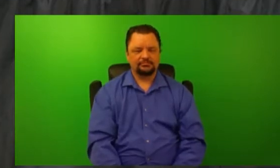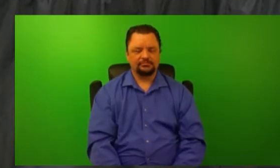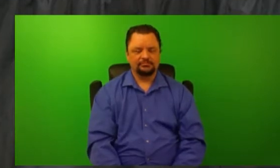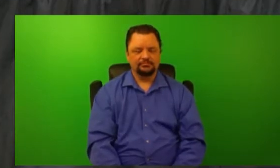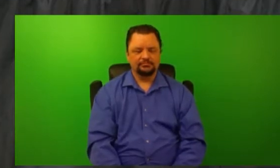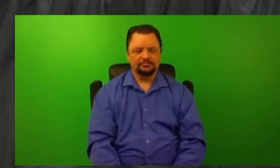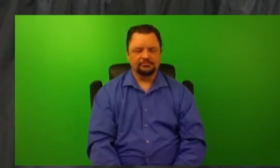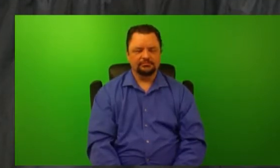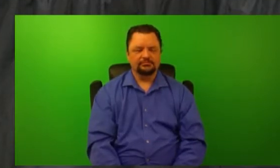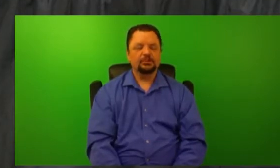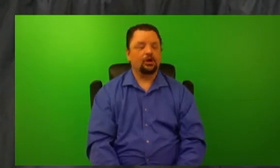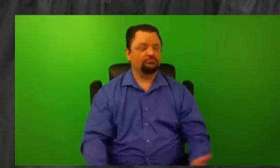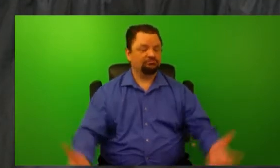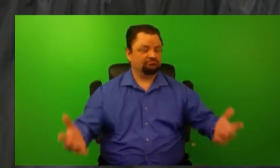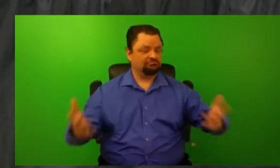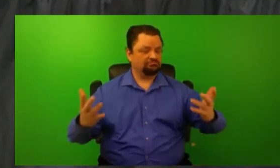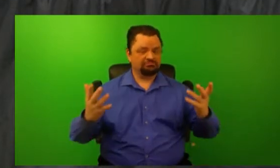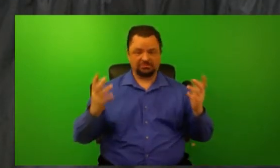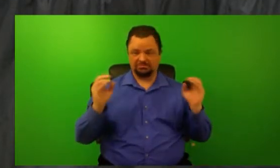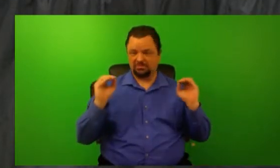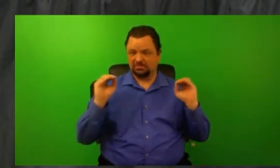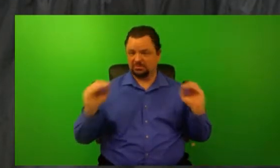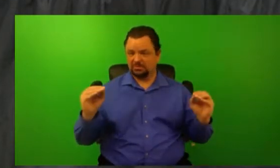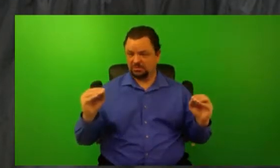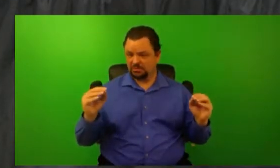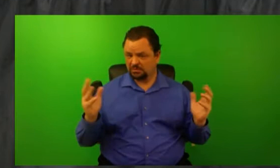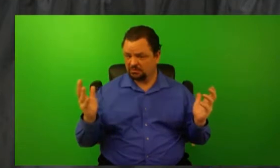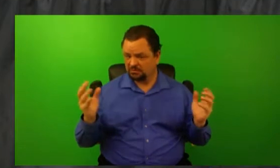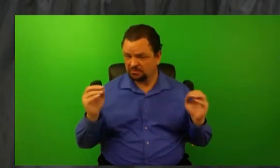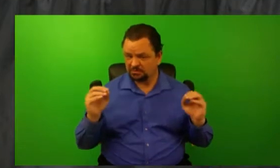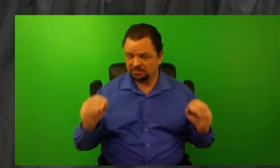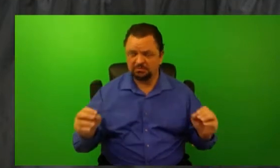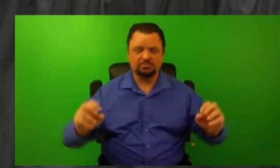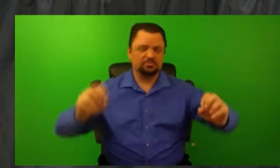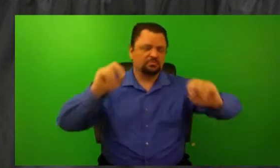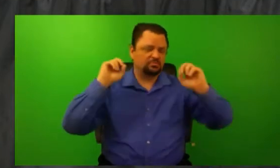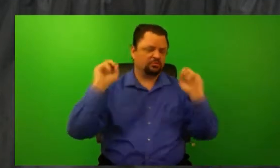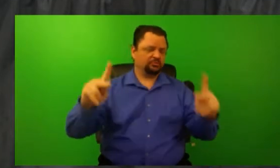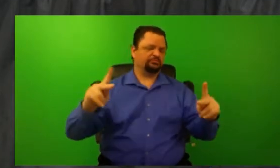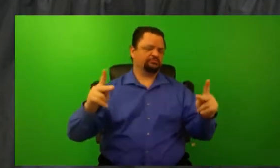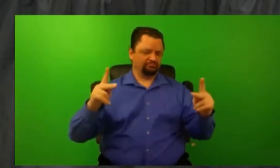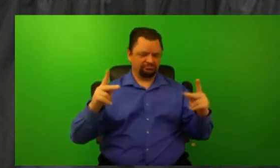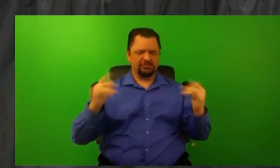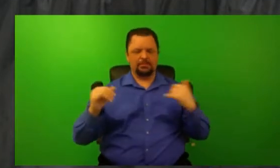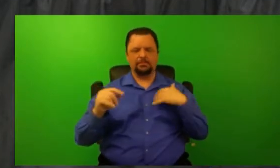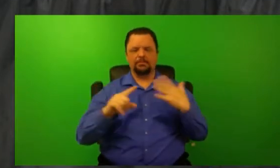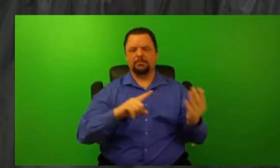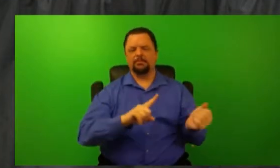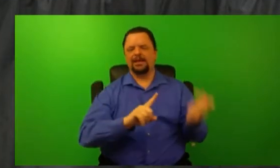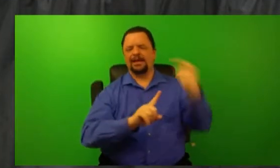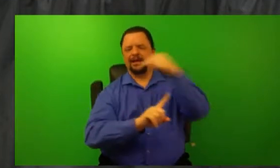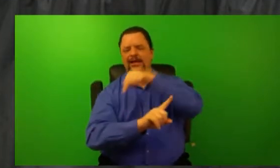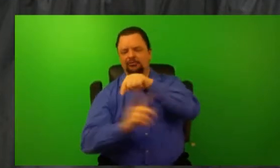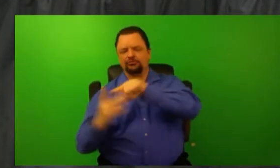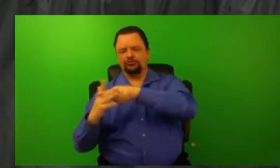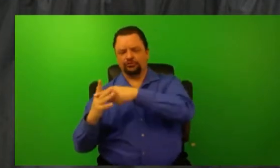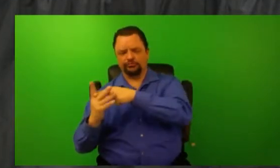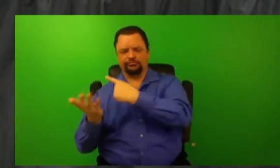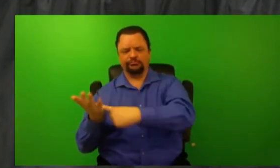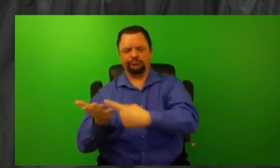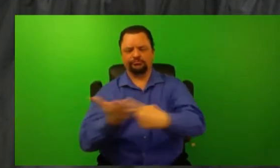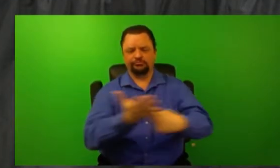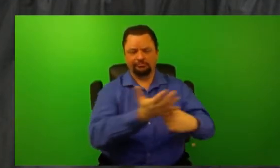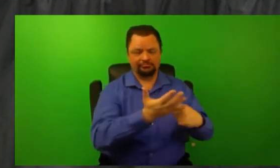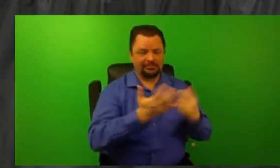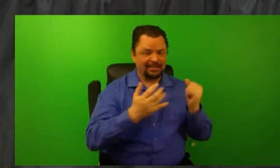Okay, well, not hearing it at this point, we can come back also. We can circle back around and see if we do have some members of the public who would like